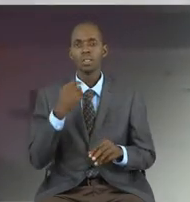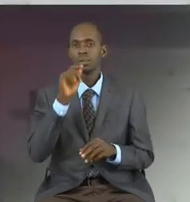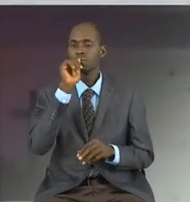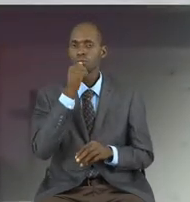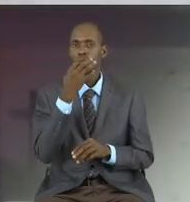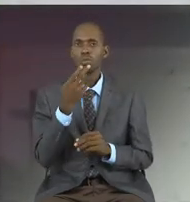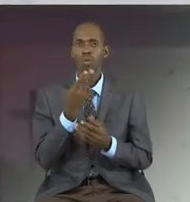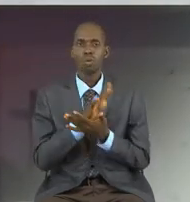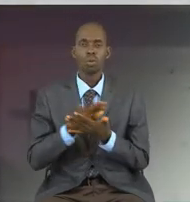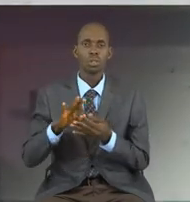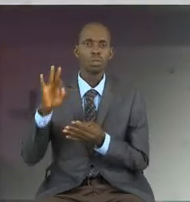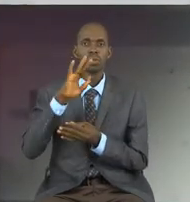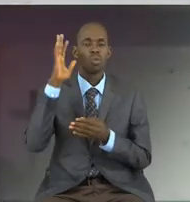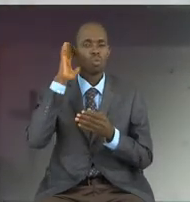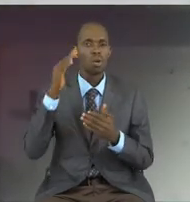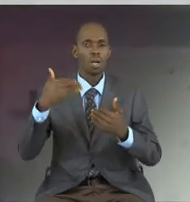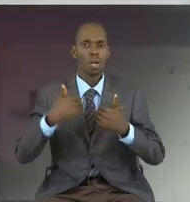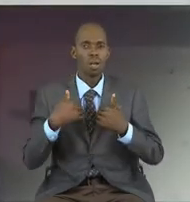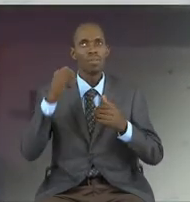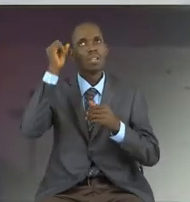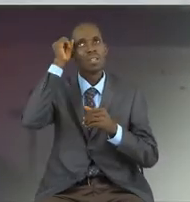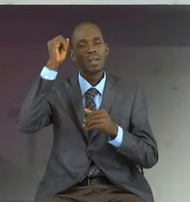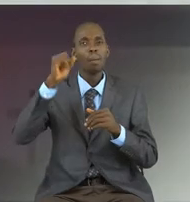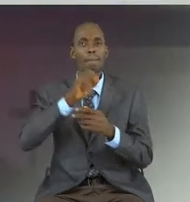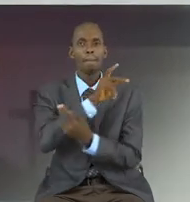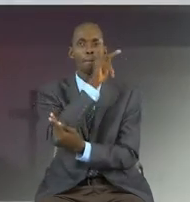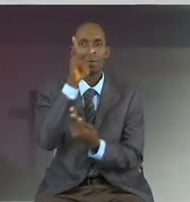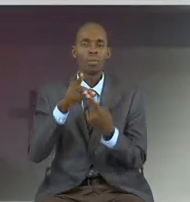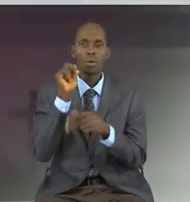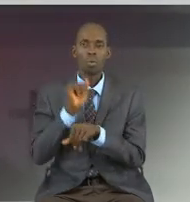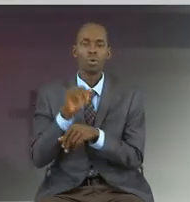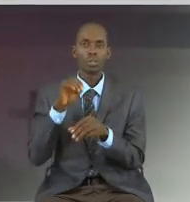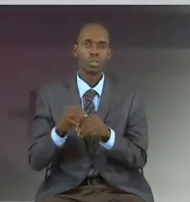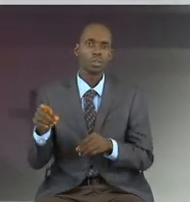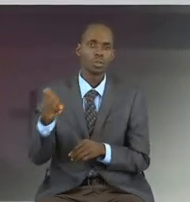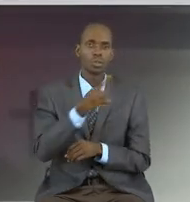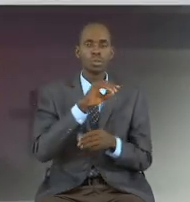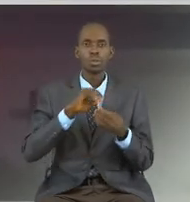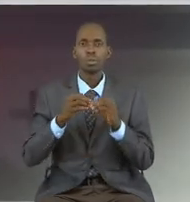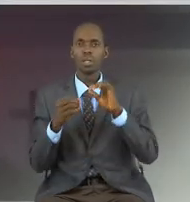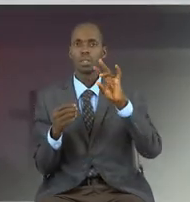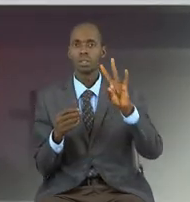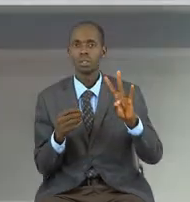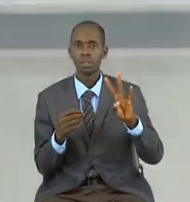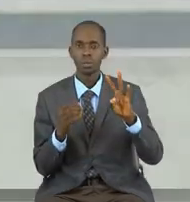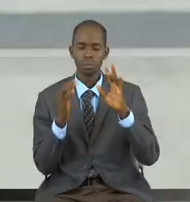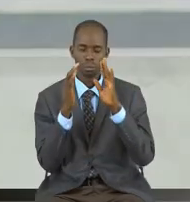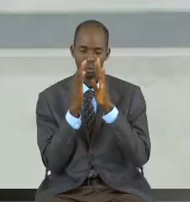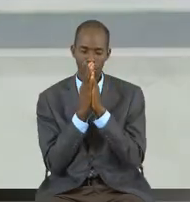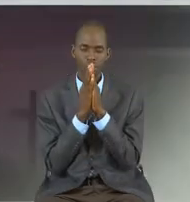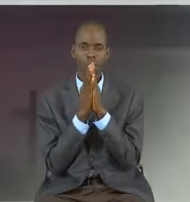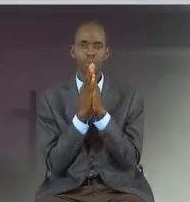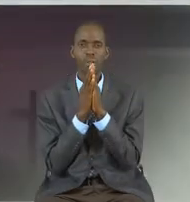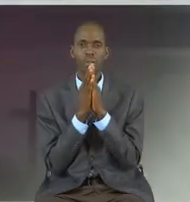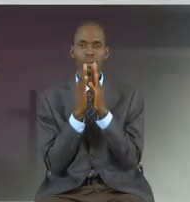have his perfect work in you. Number seven, praying.